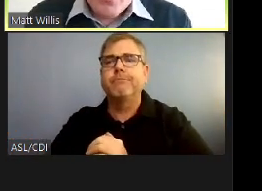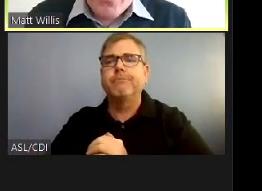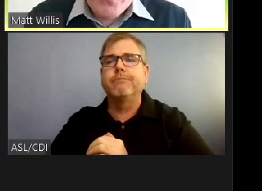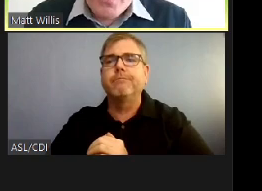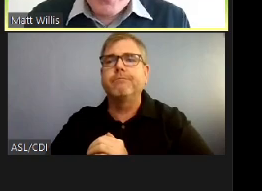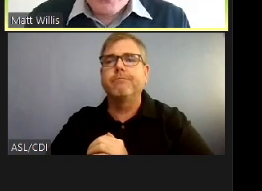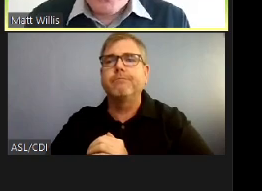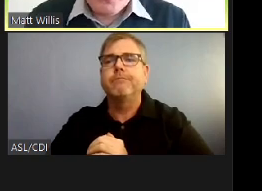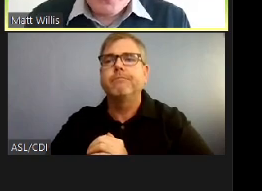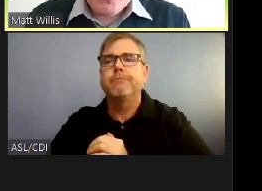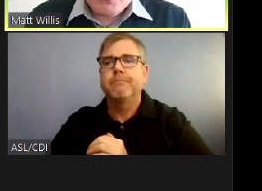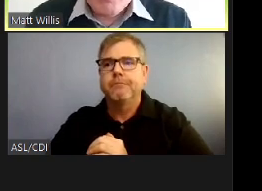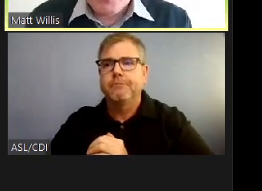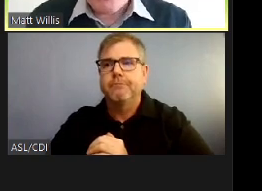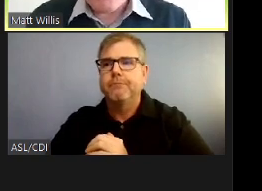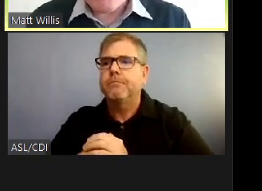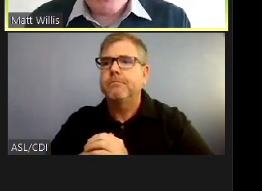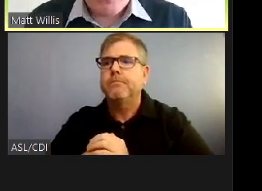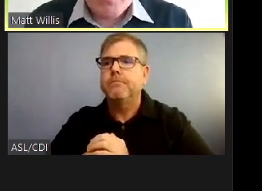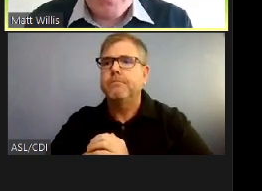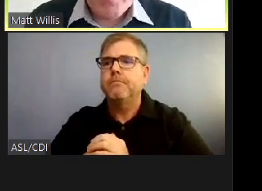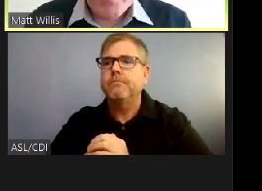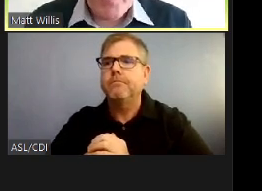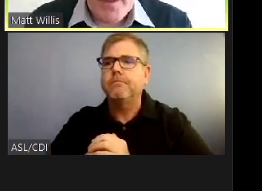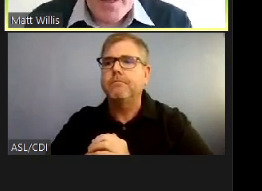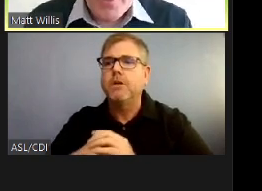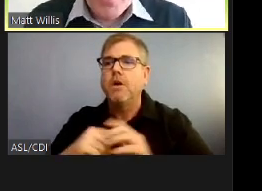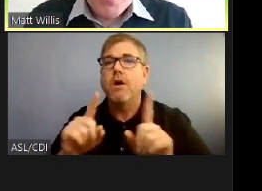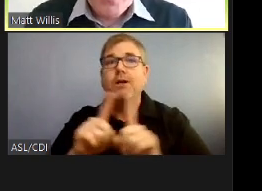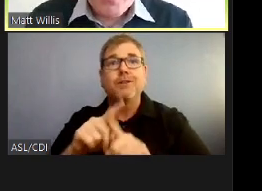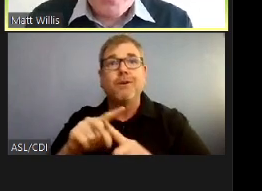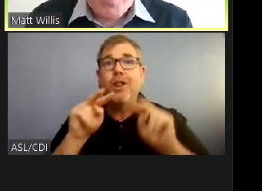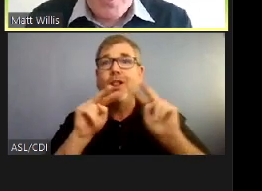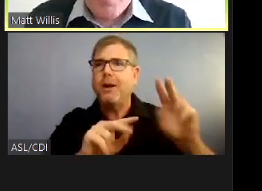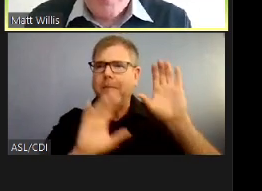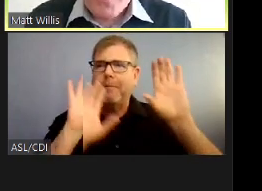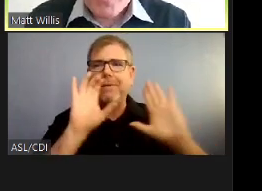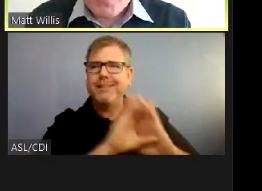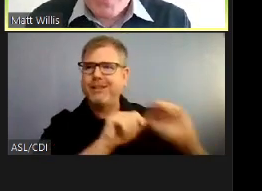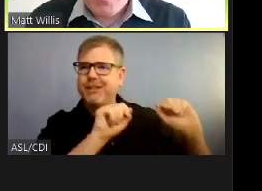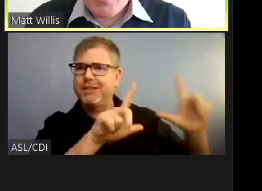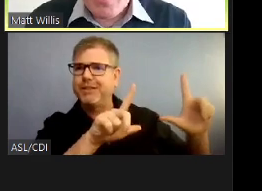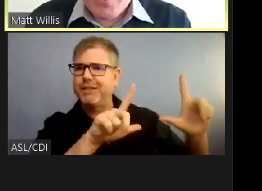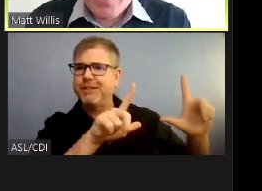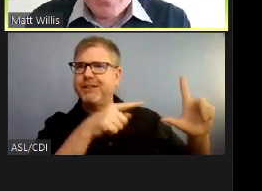And I wonder if anyone knows what these pictures are. This is in